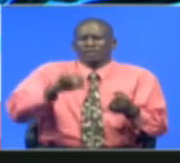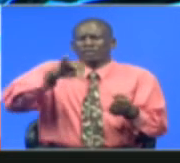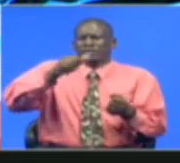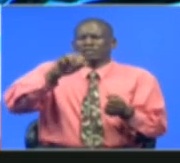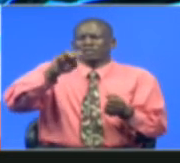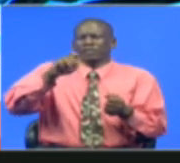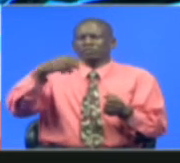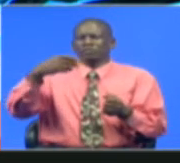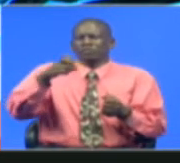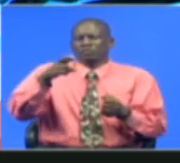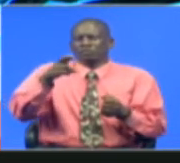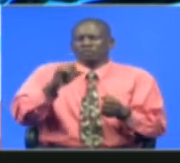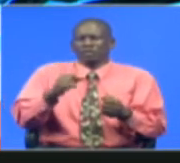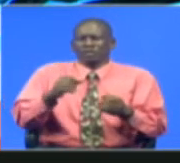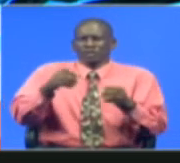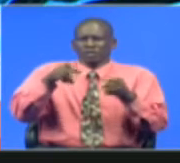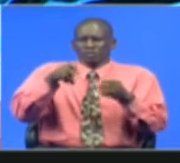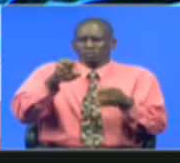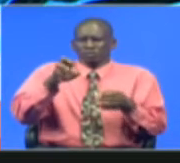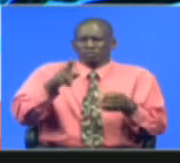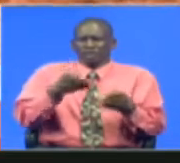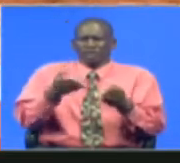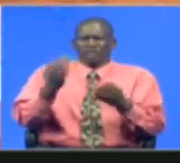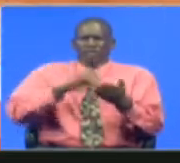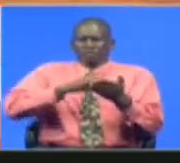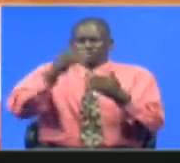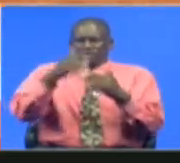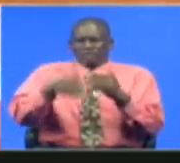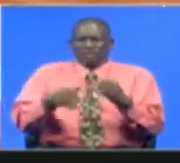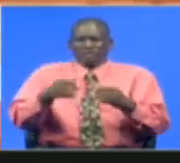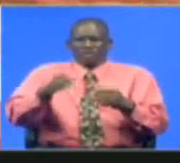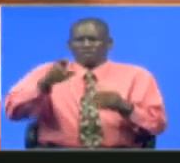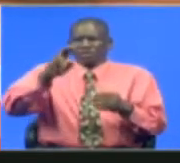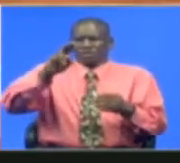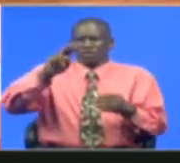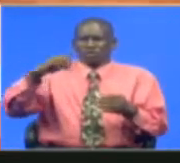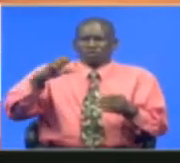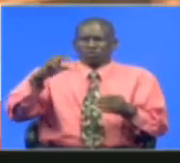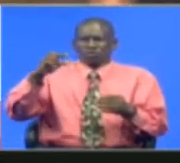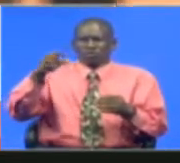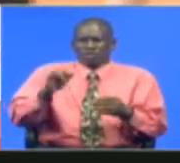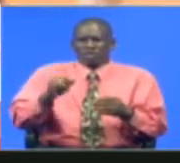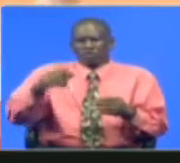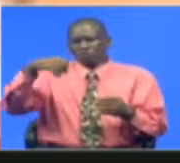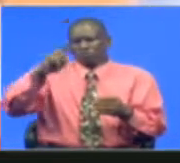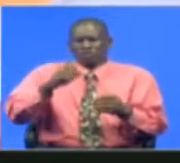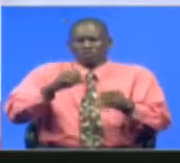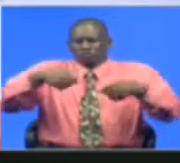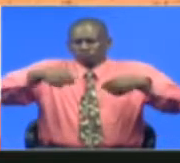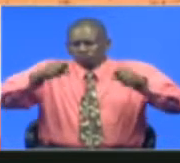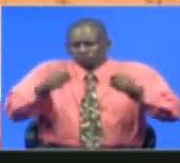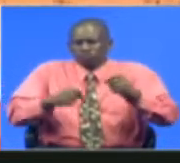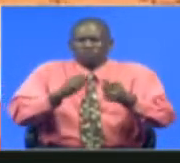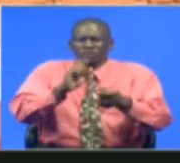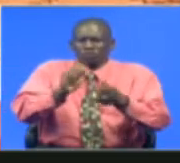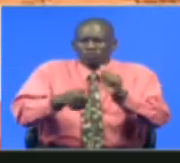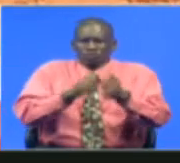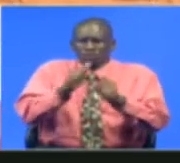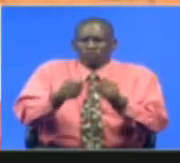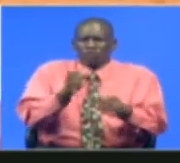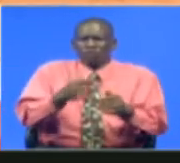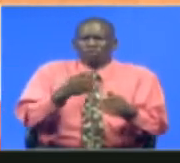over this past weekend. Ethan defeated Kenya's fastest rider Ngugi Waweru in a pulsating combined heat runs, which pitted the MX